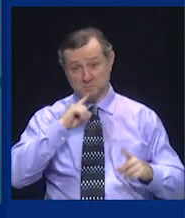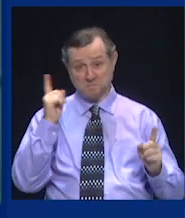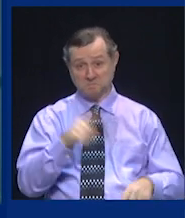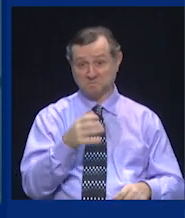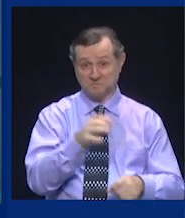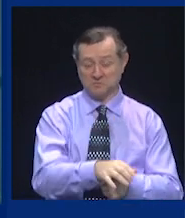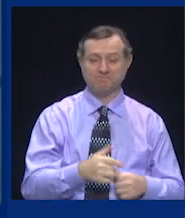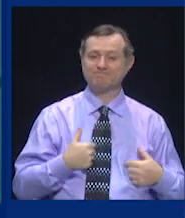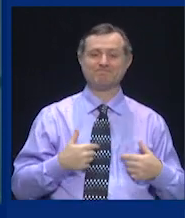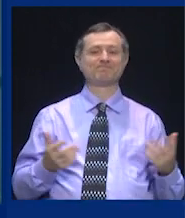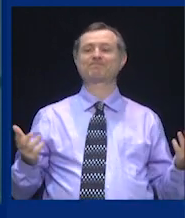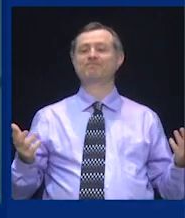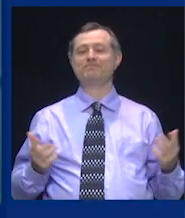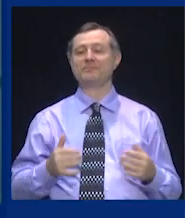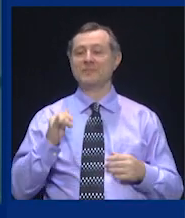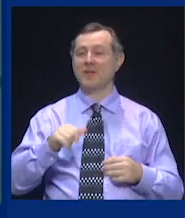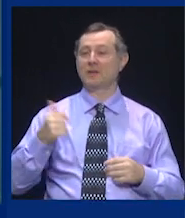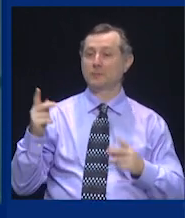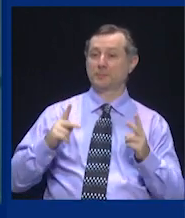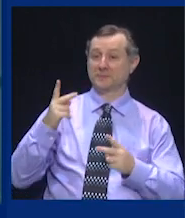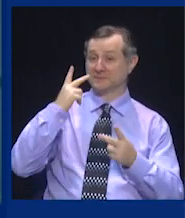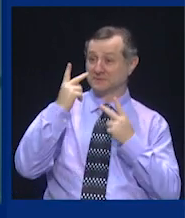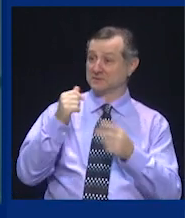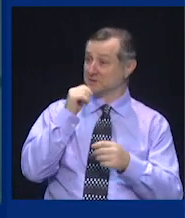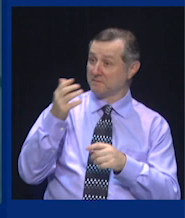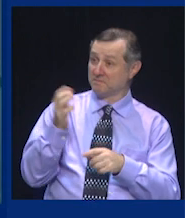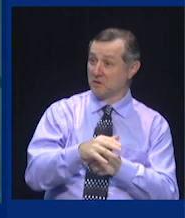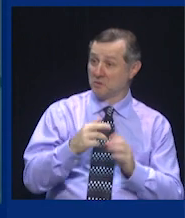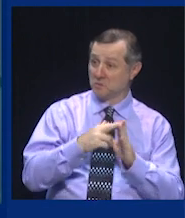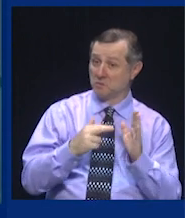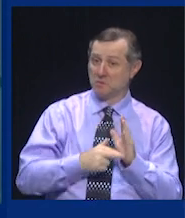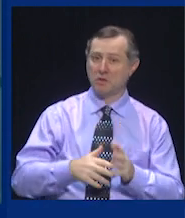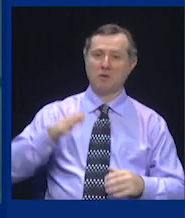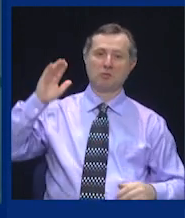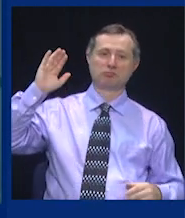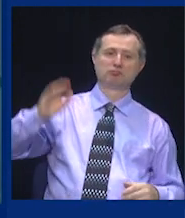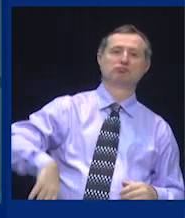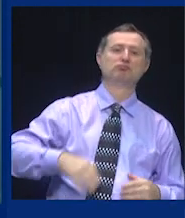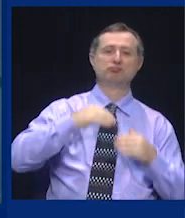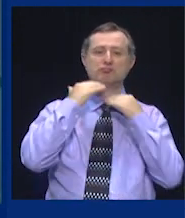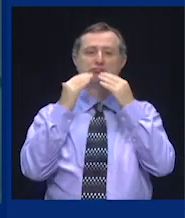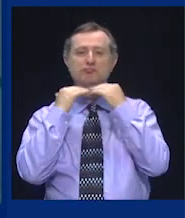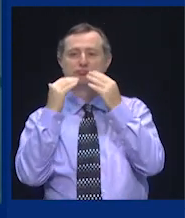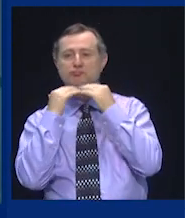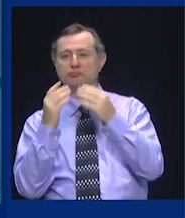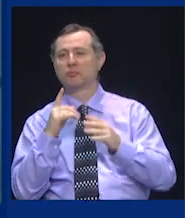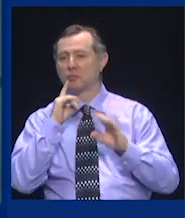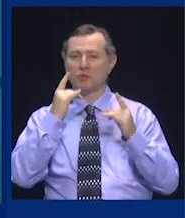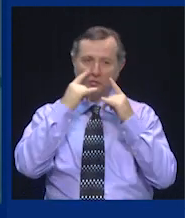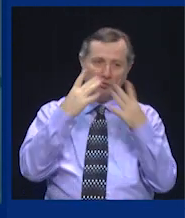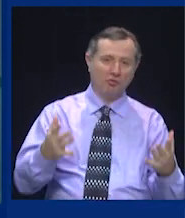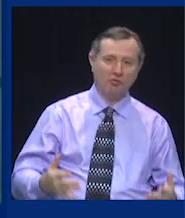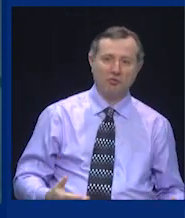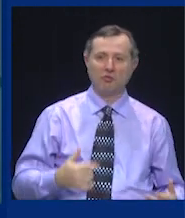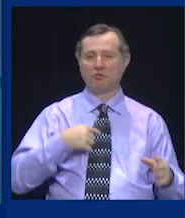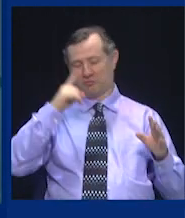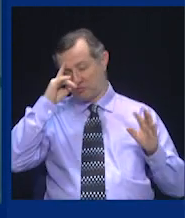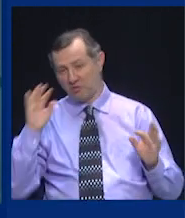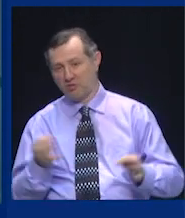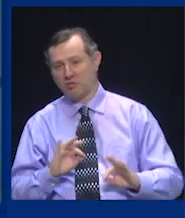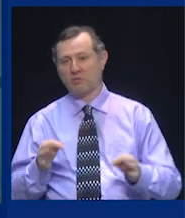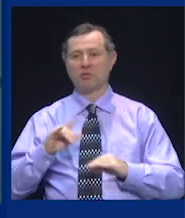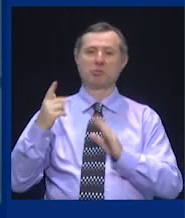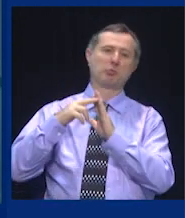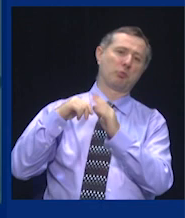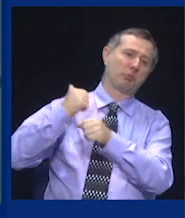not enforcing the rules, then they think it's all a mockery. Then you're being arbitrary and capricious, and you don't enforce